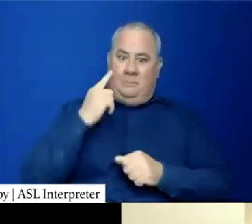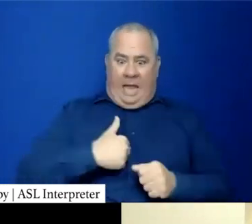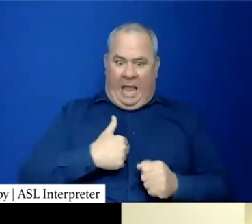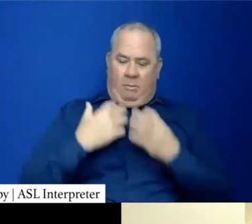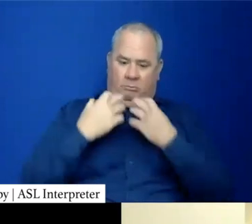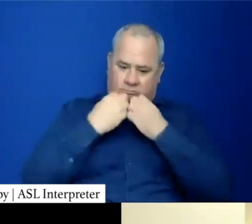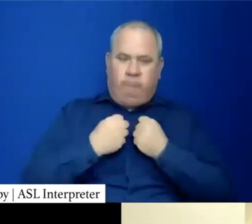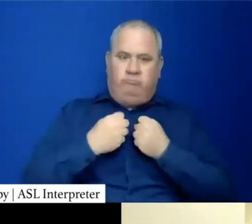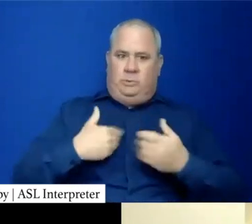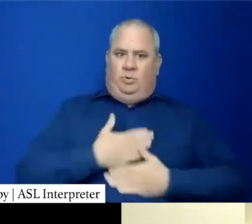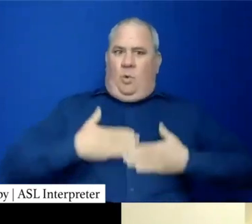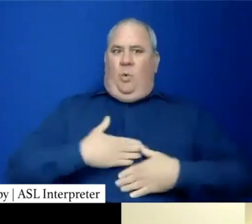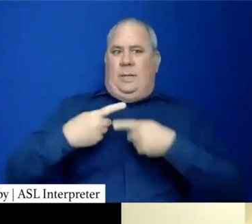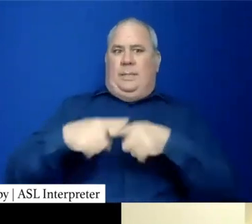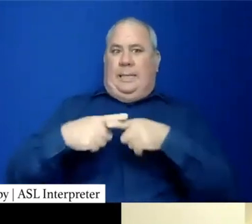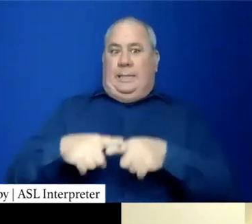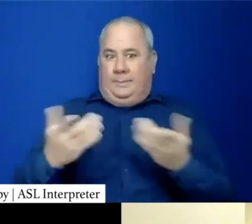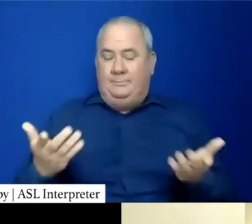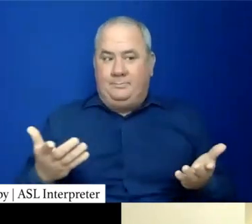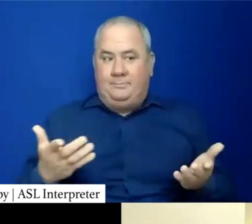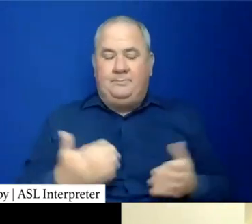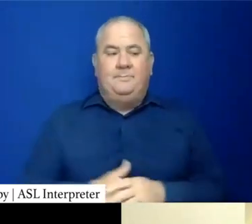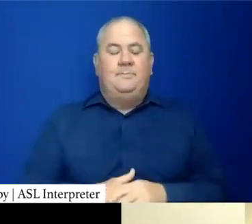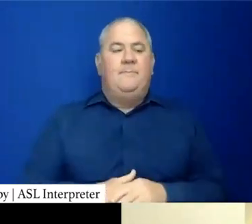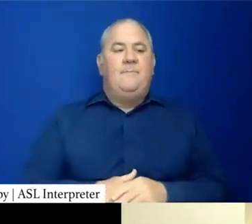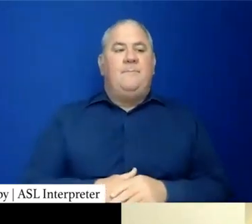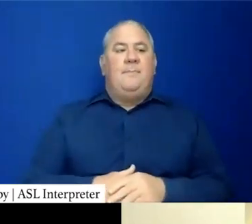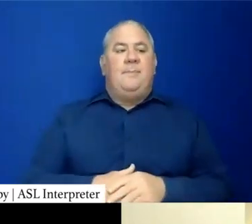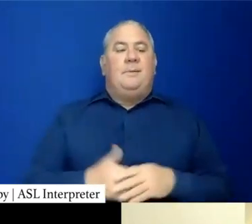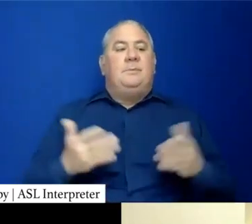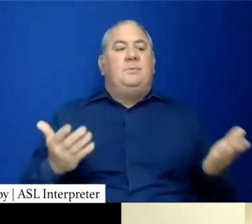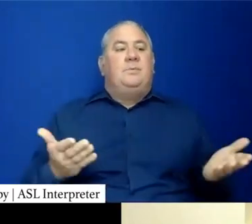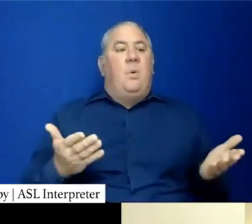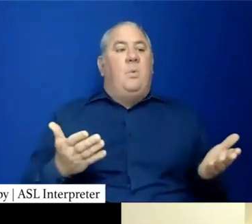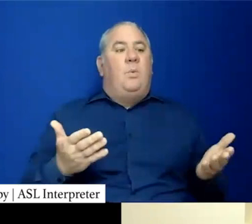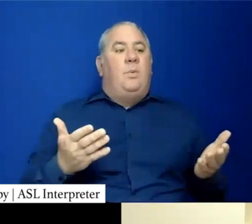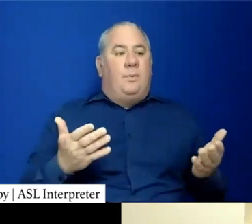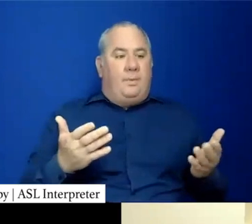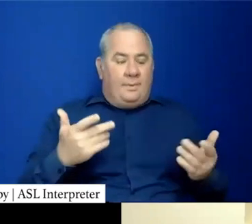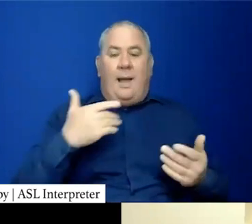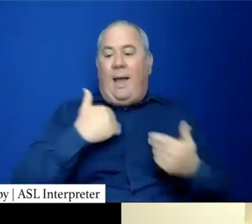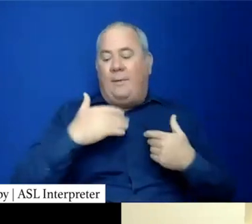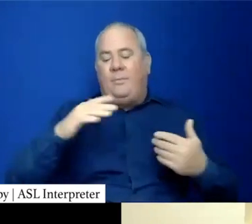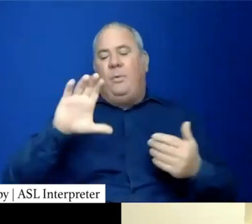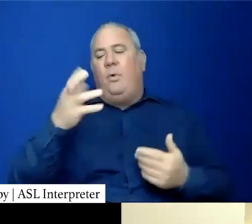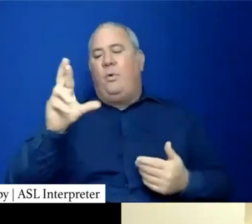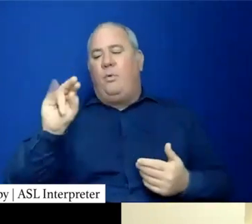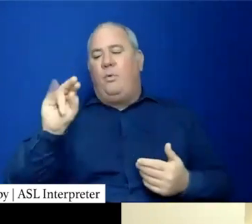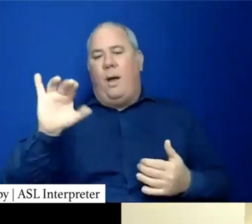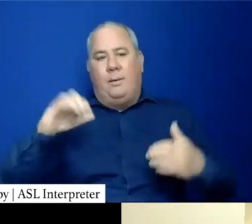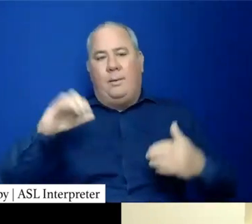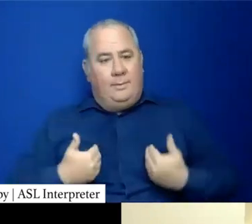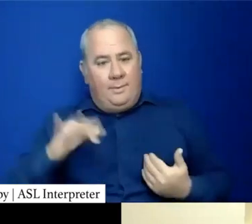chronic fatigue. Like, it is very tiring to be me, even when there isn't a life and death struggle happening